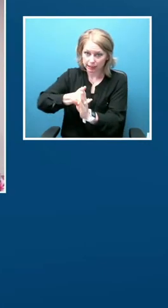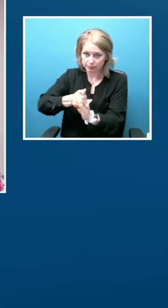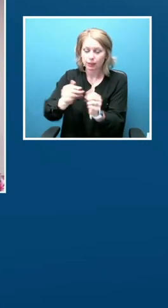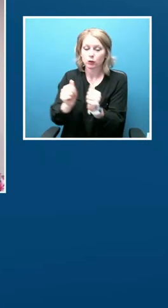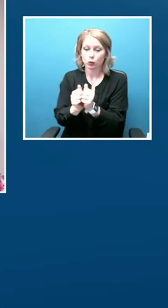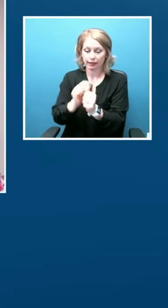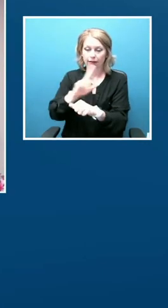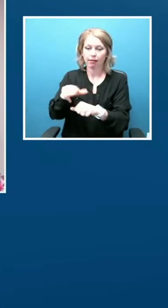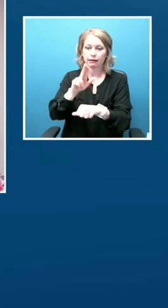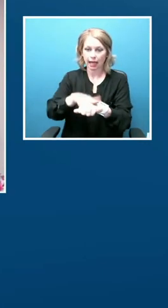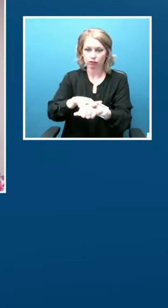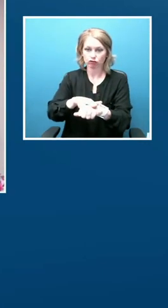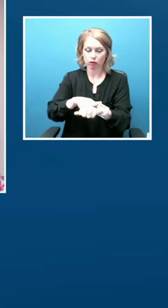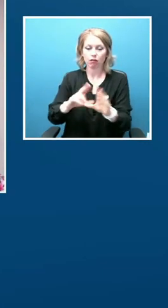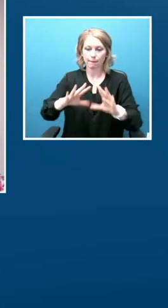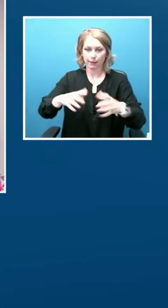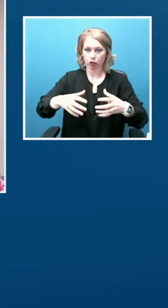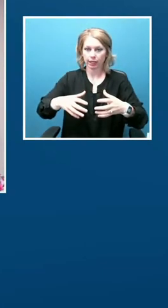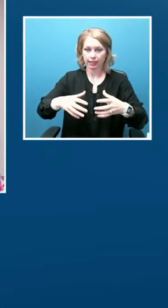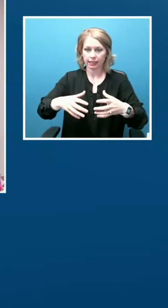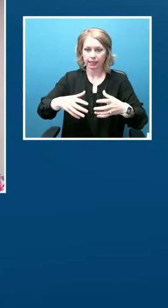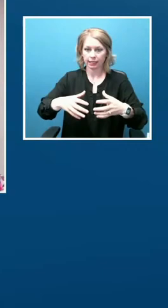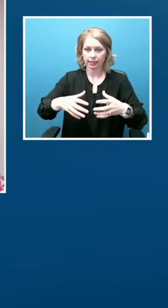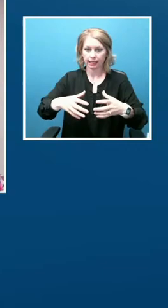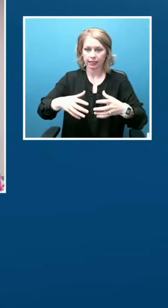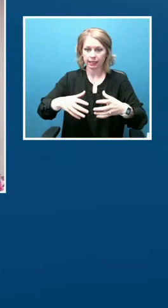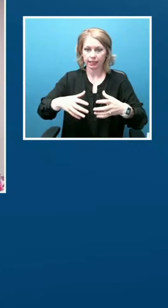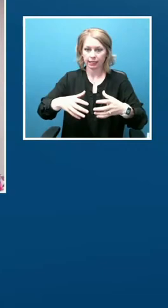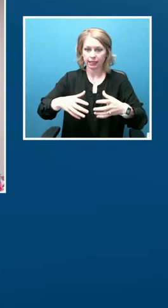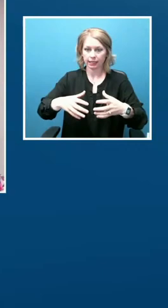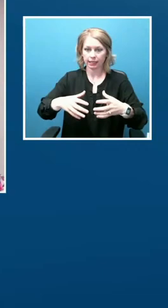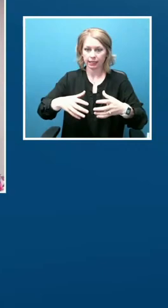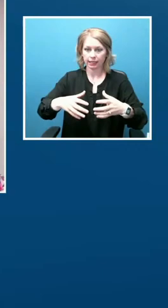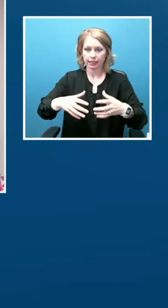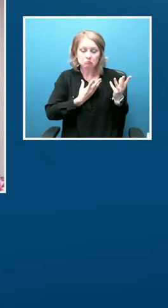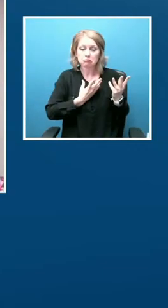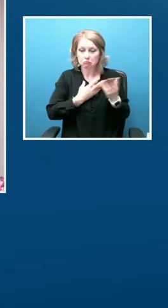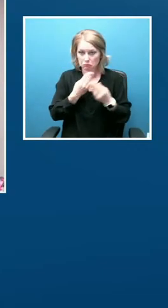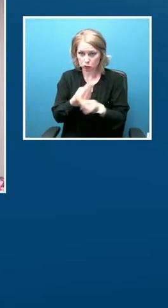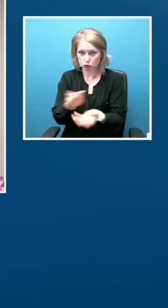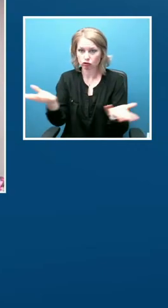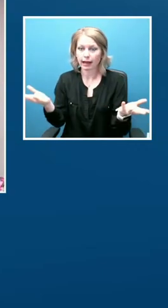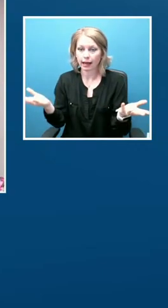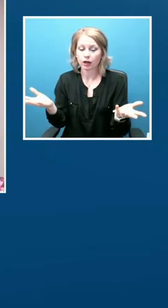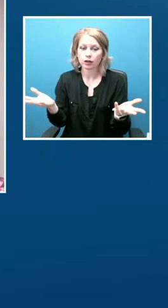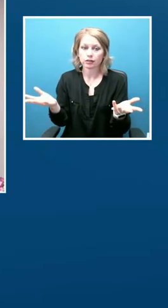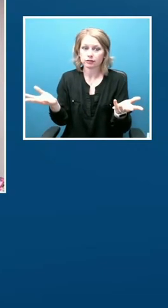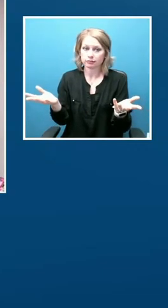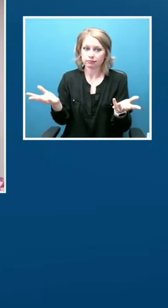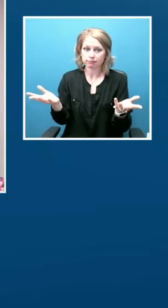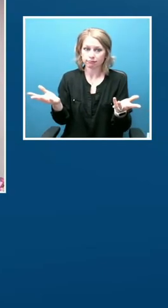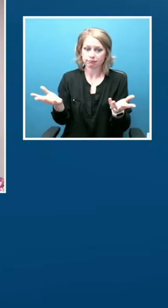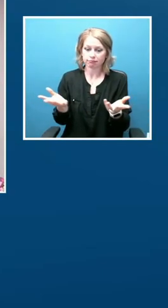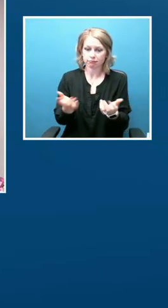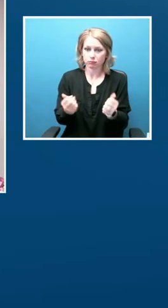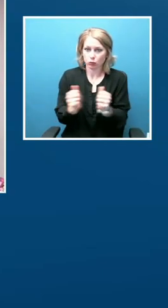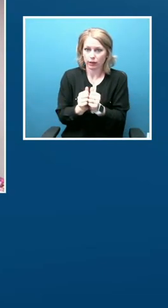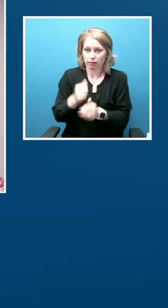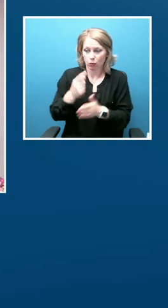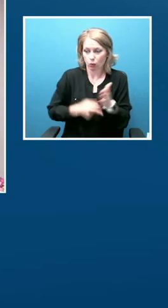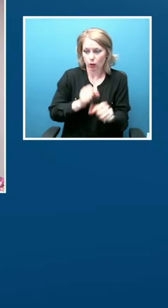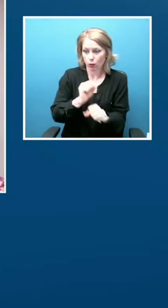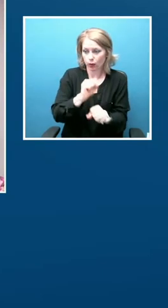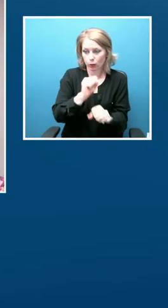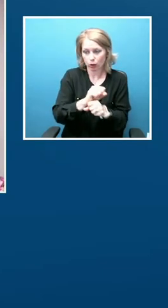party. And I have tried to share that information with the things that we work on a